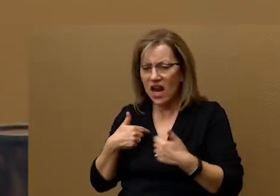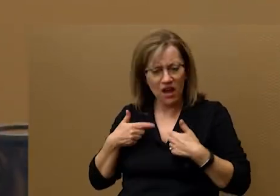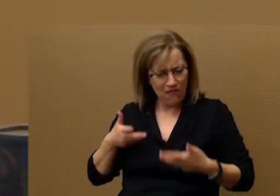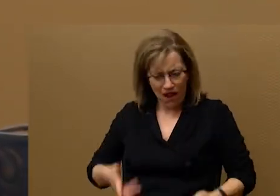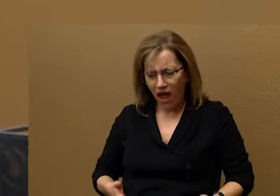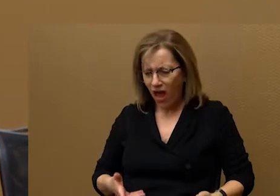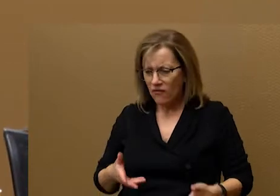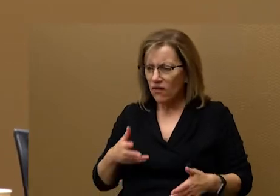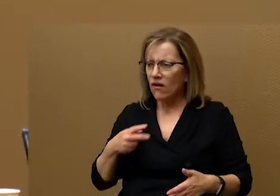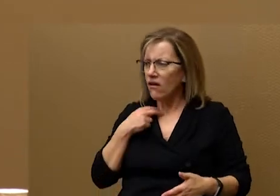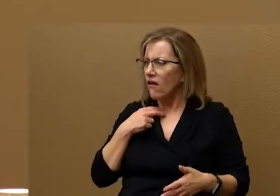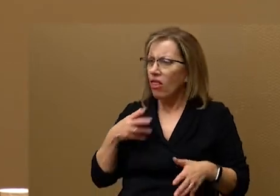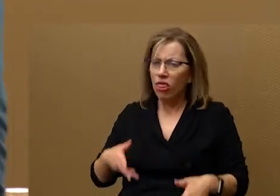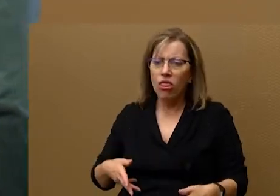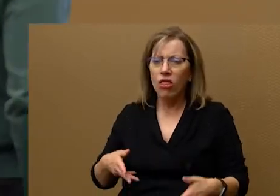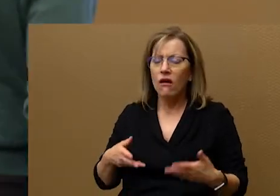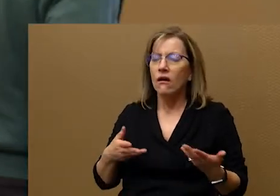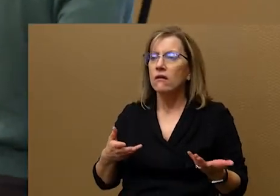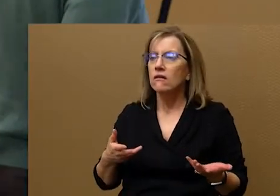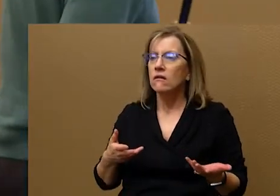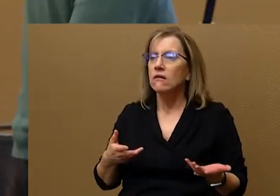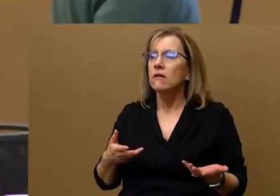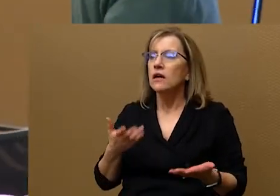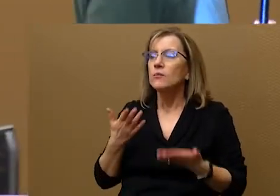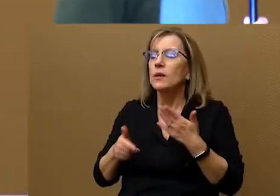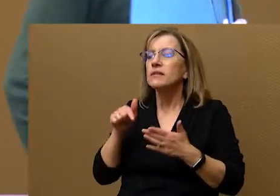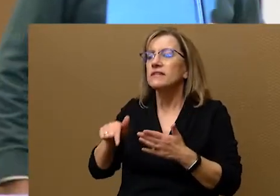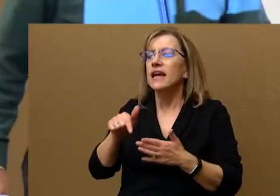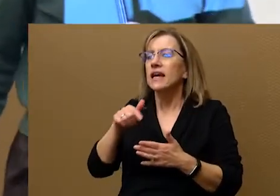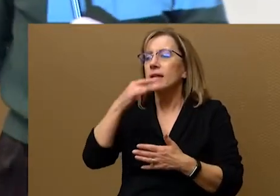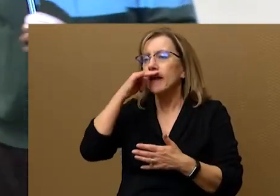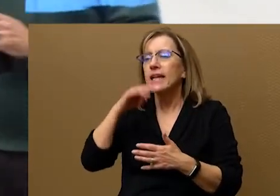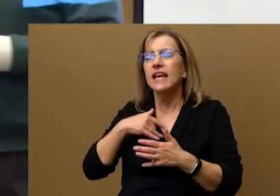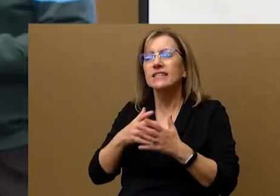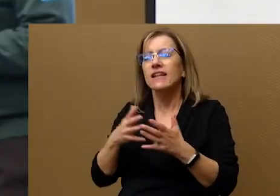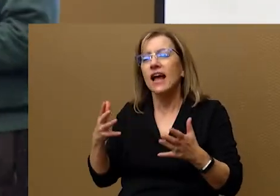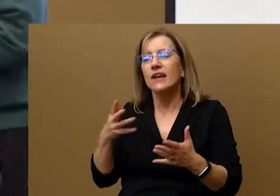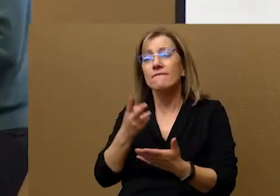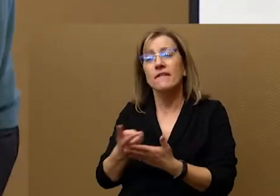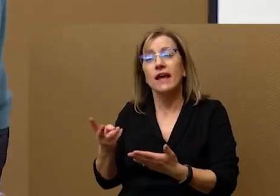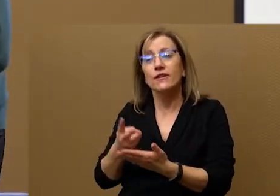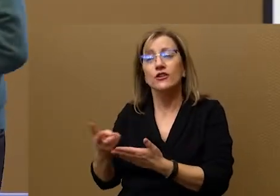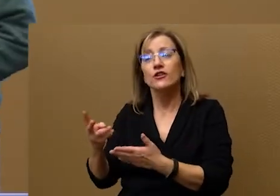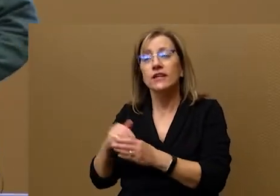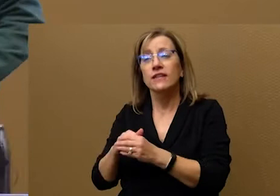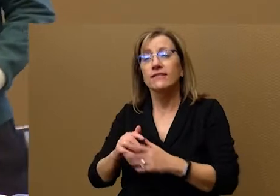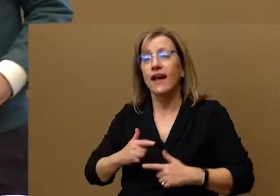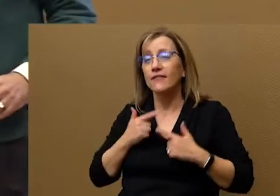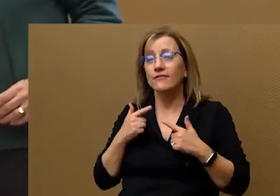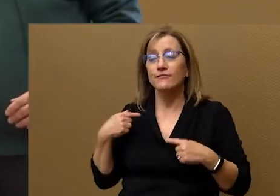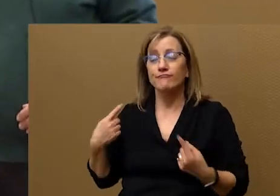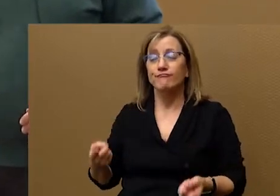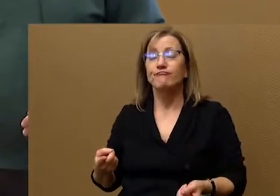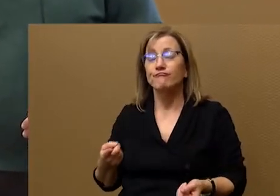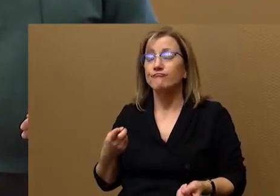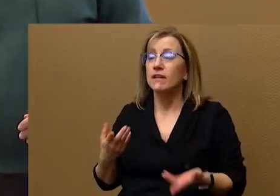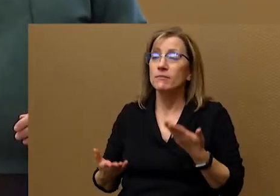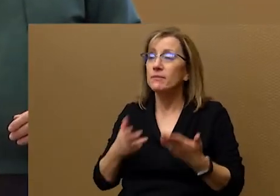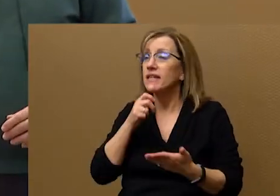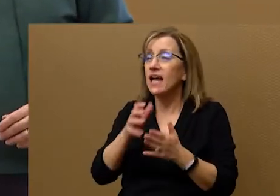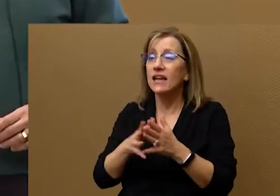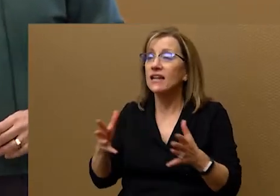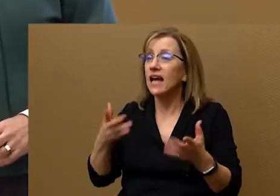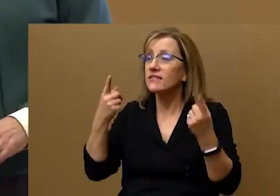he wants, and I would guess also that this is probably a kid who has a lot of failure in